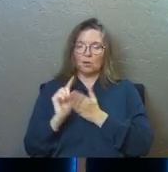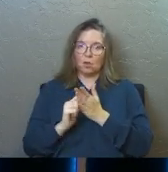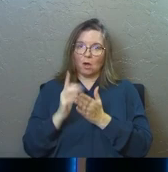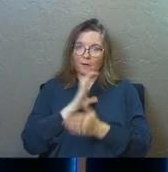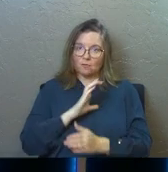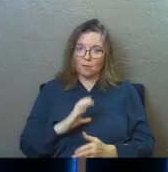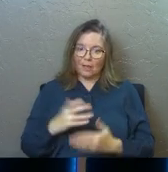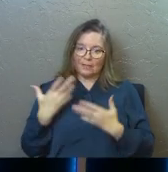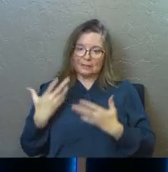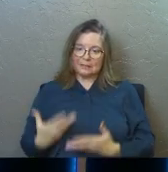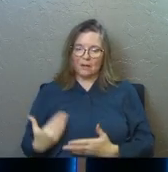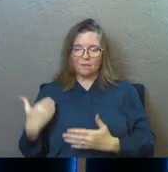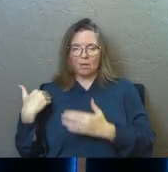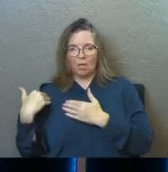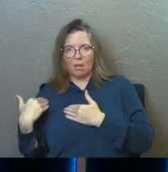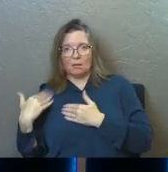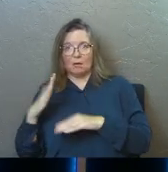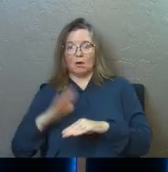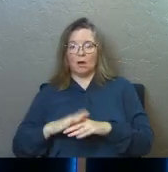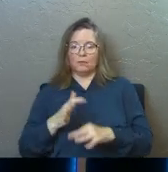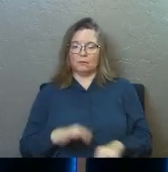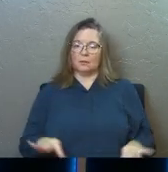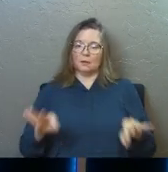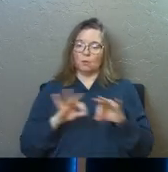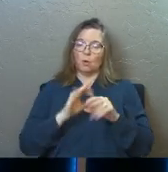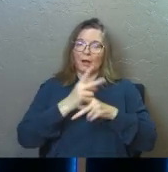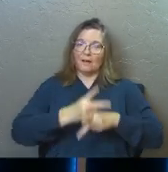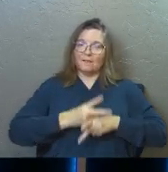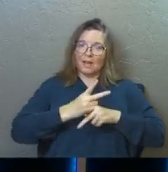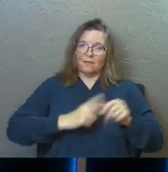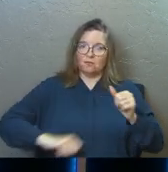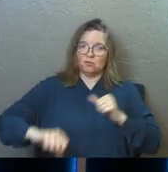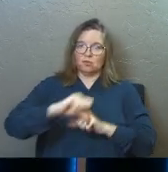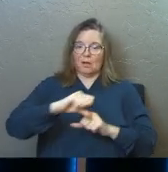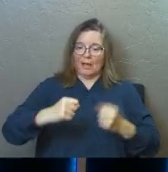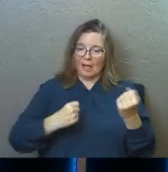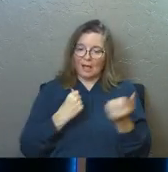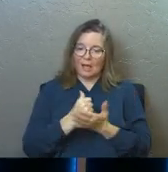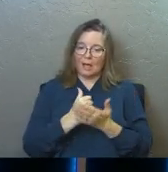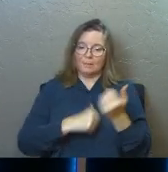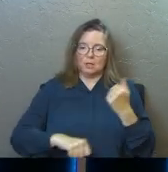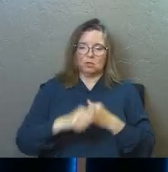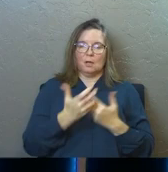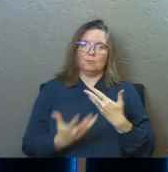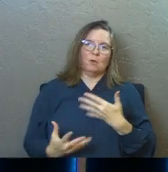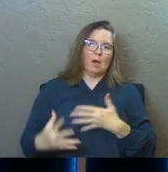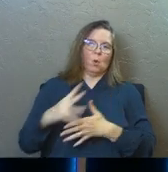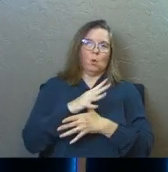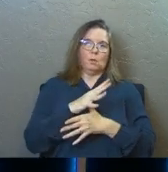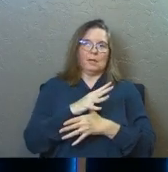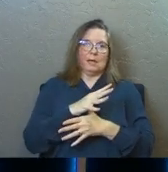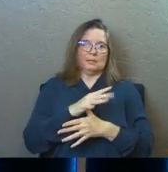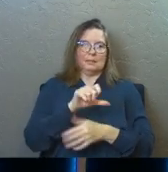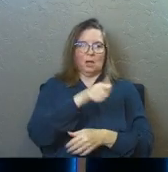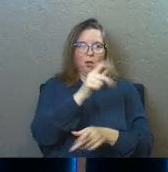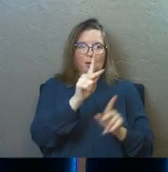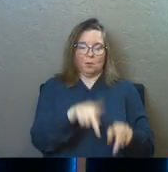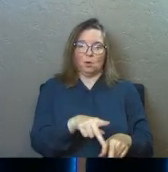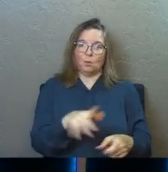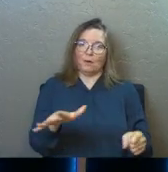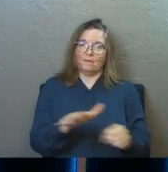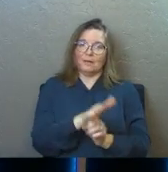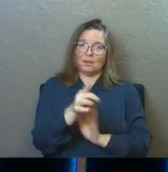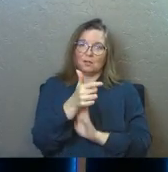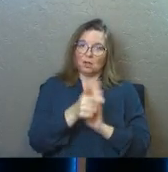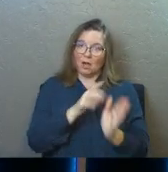This heavy weight that is placed here on the importance of caring for one another, helping one another, prioritizing one another, right? We're fulfilling the